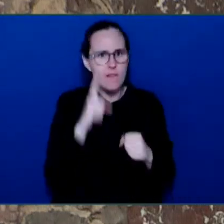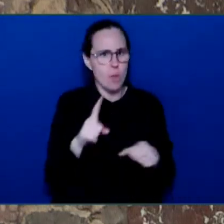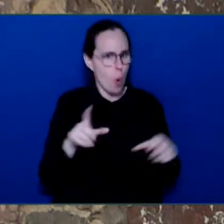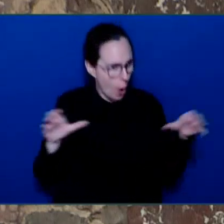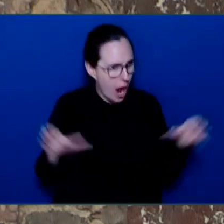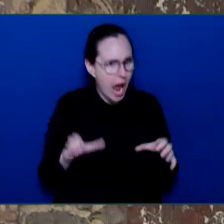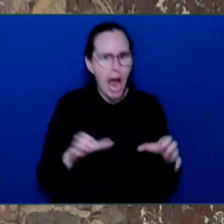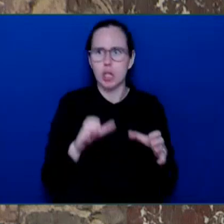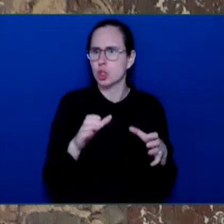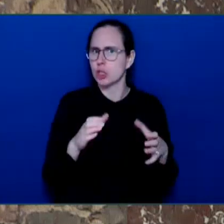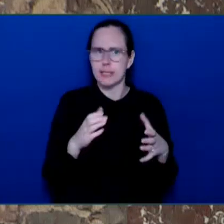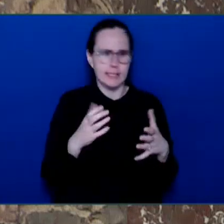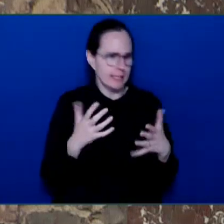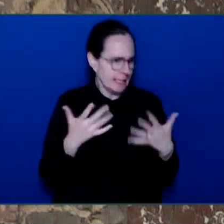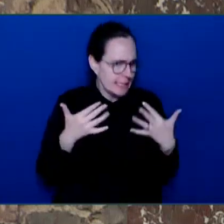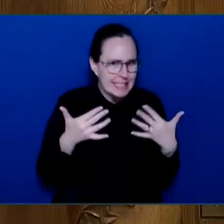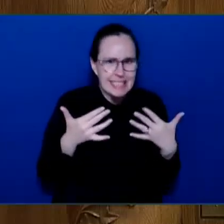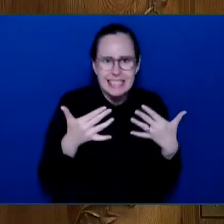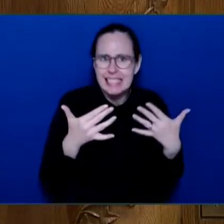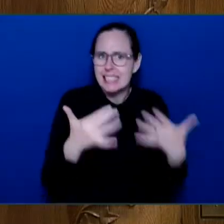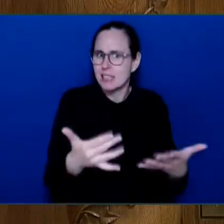this.